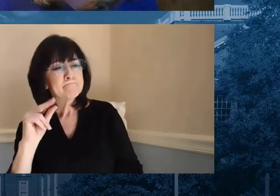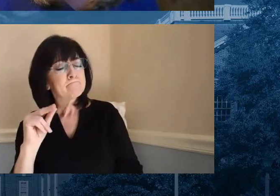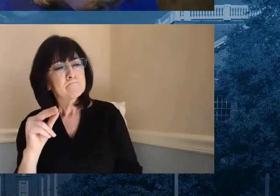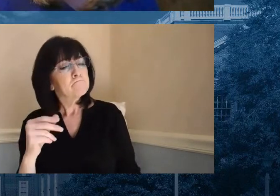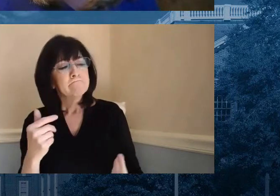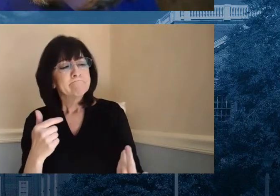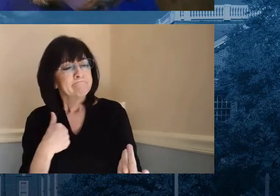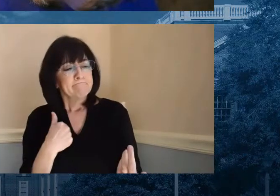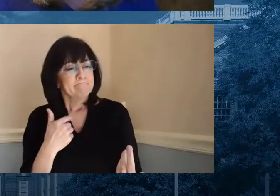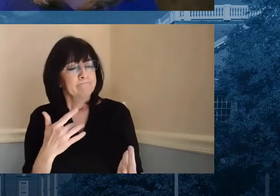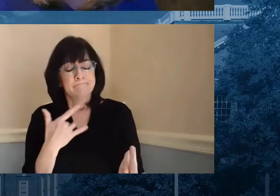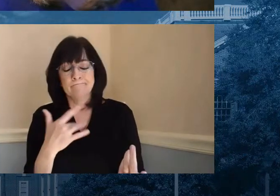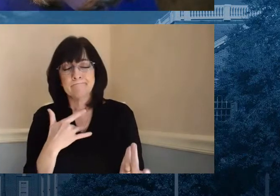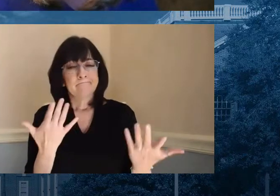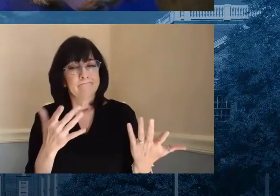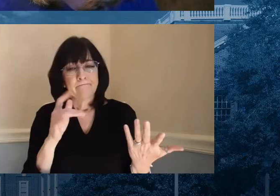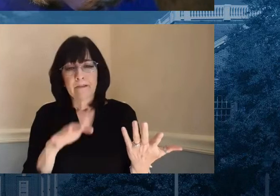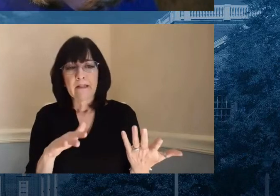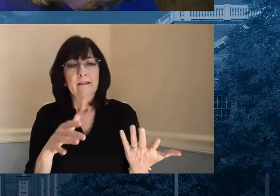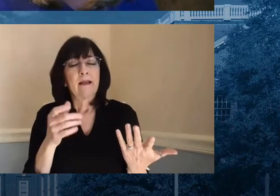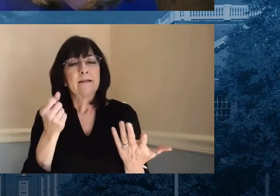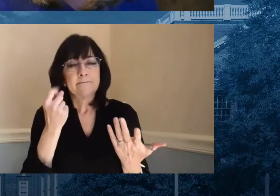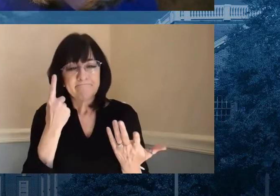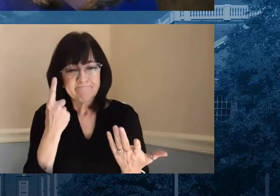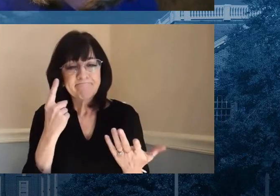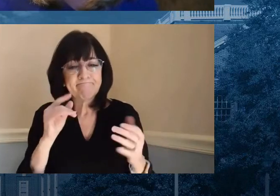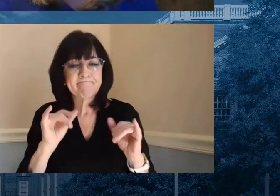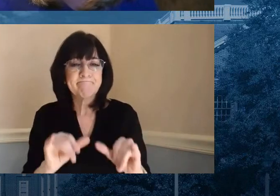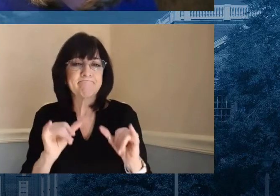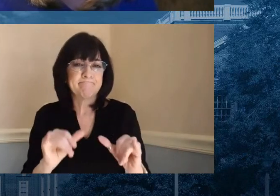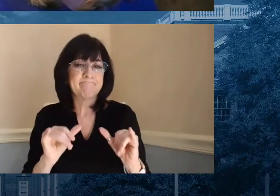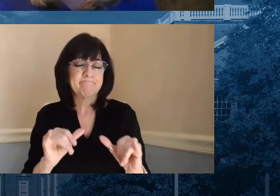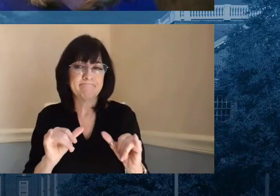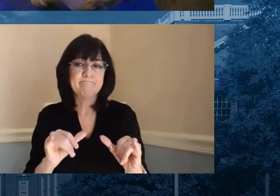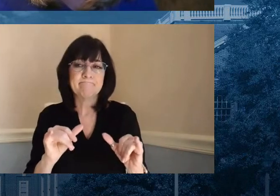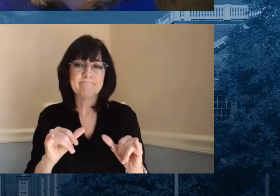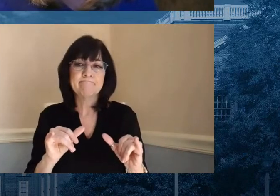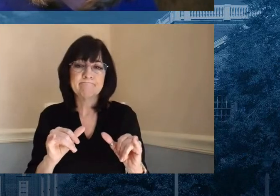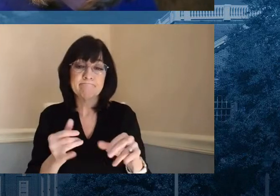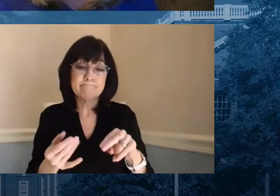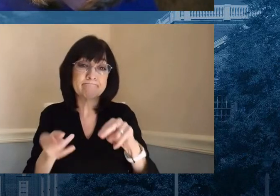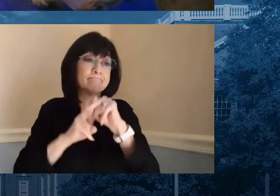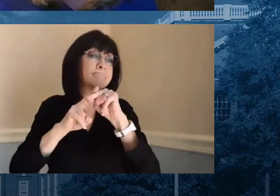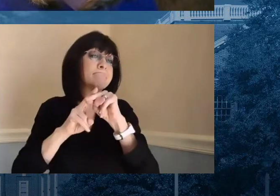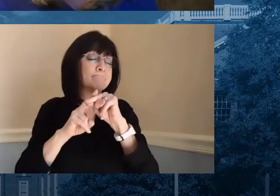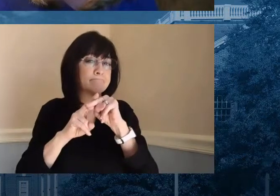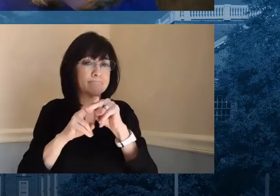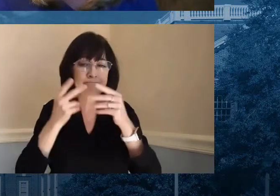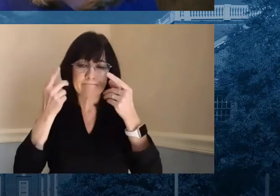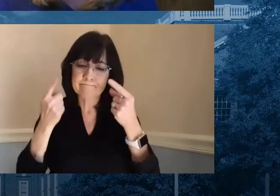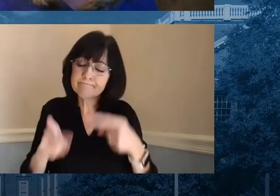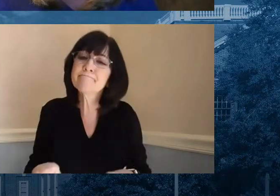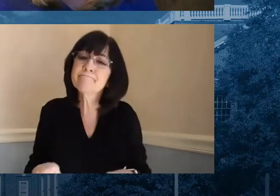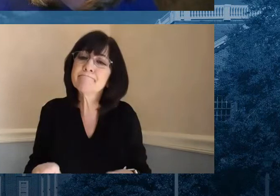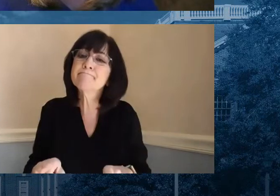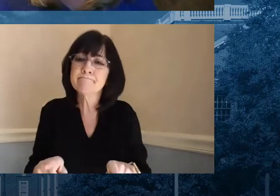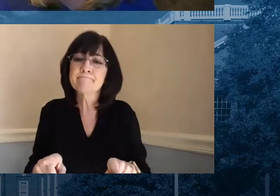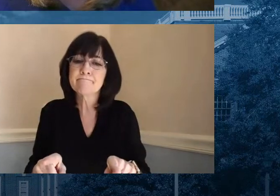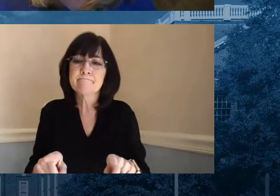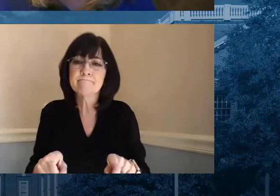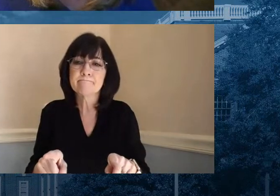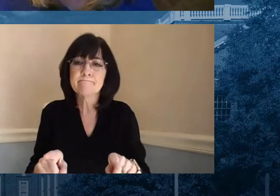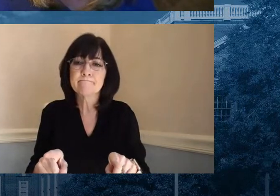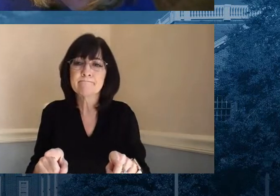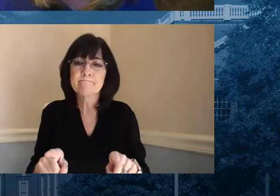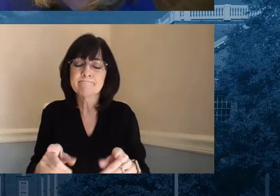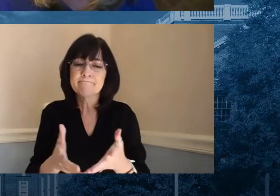and we're hopeful, not just hoping because we it's the wish being the father of the